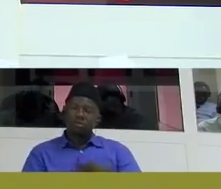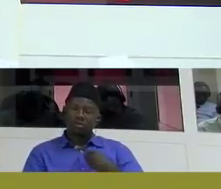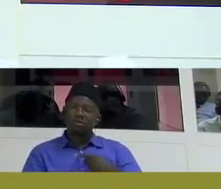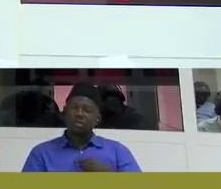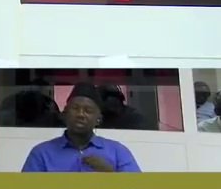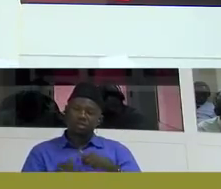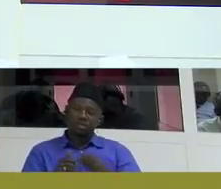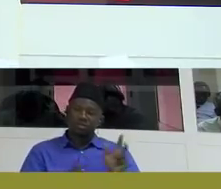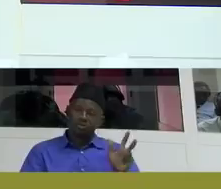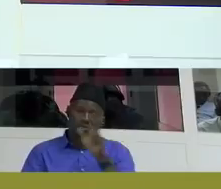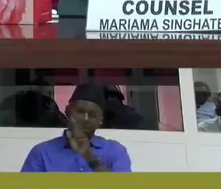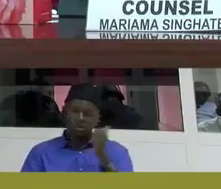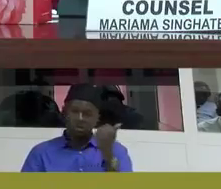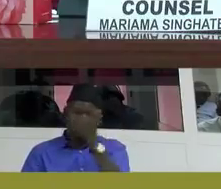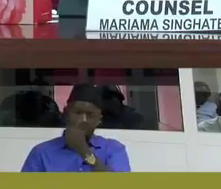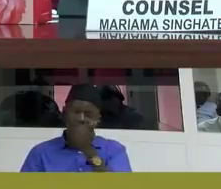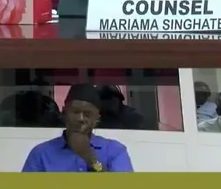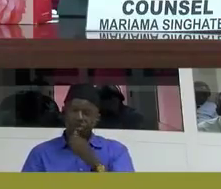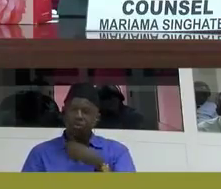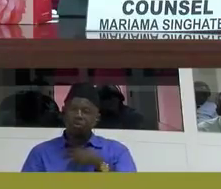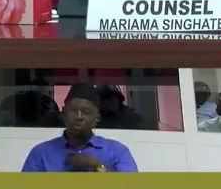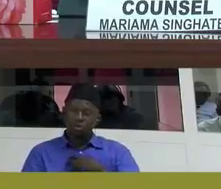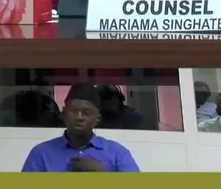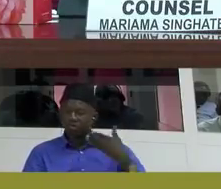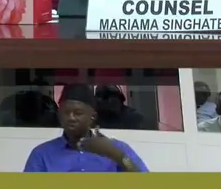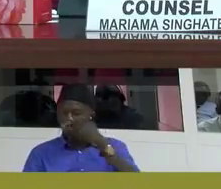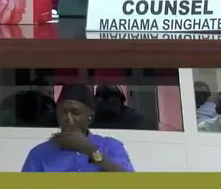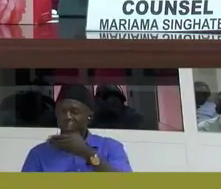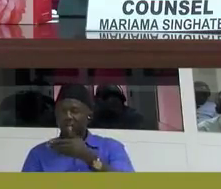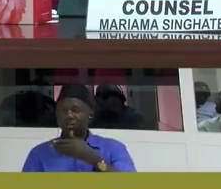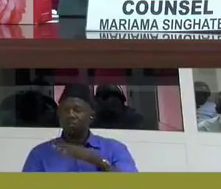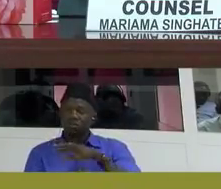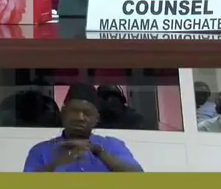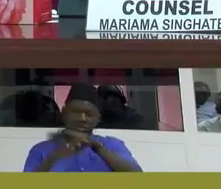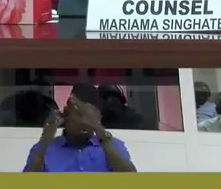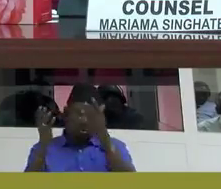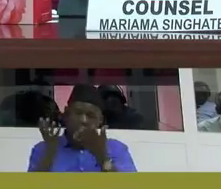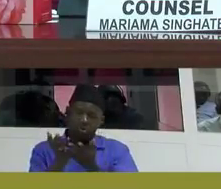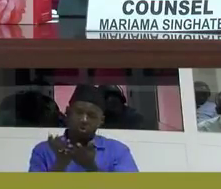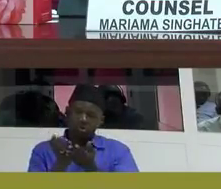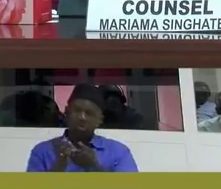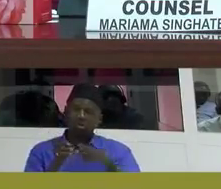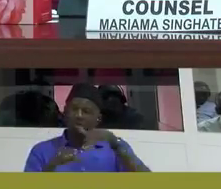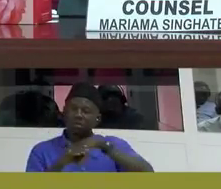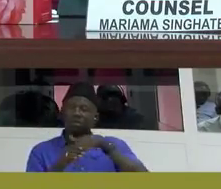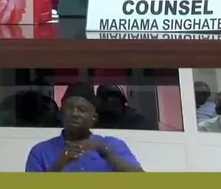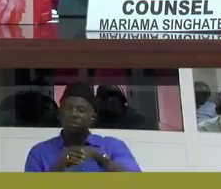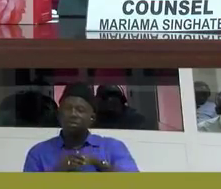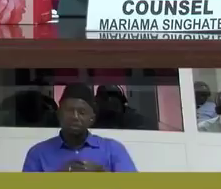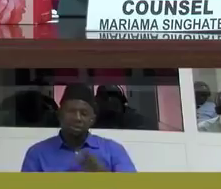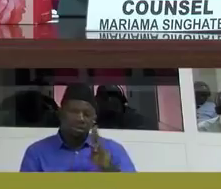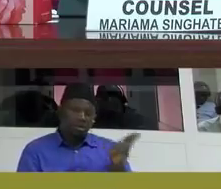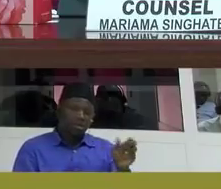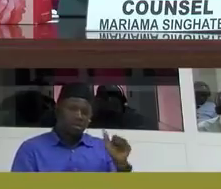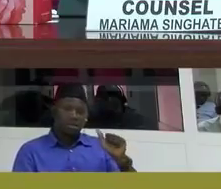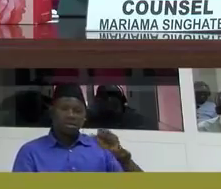Africa, he was to make a visit with all this, including the